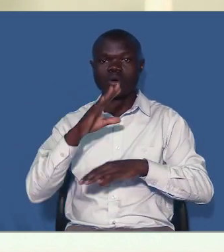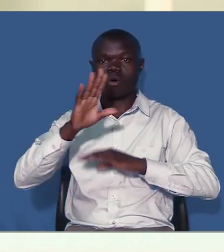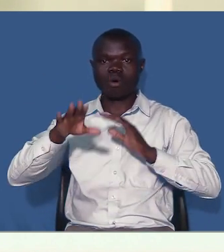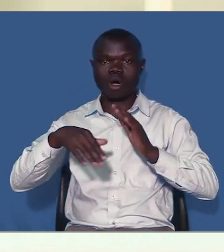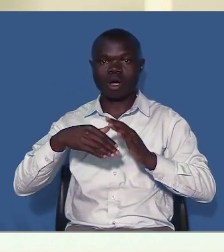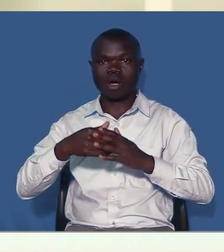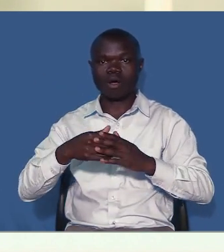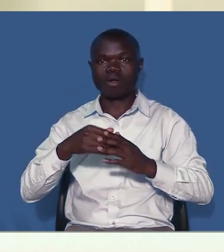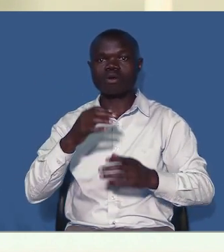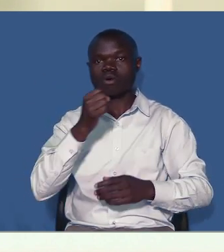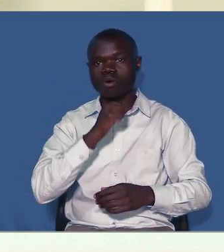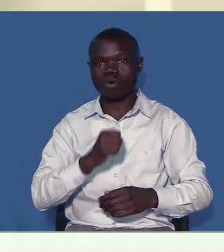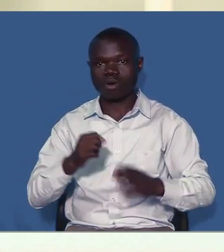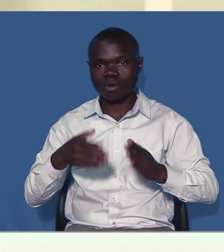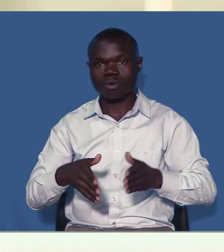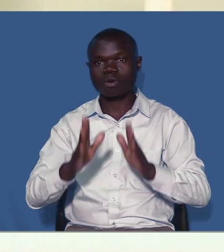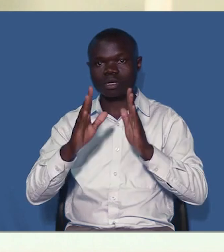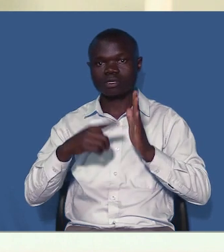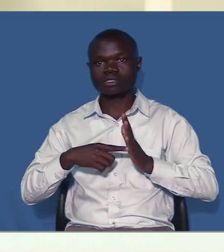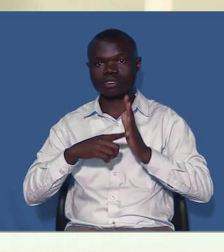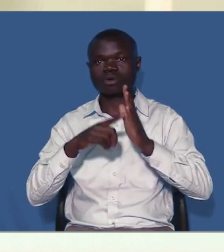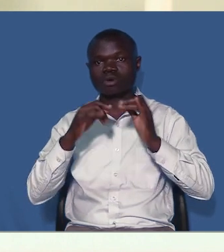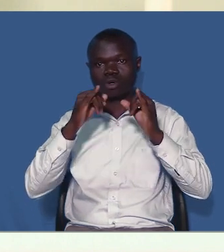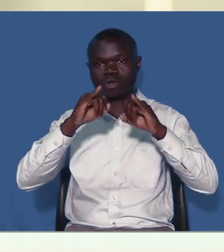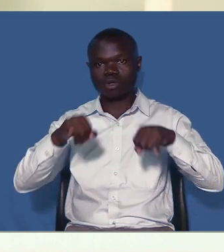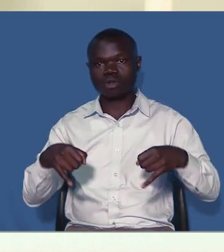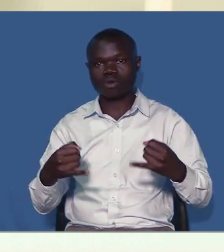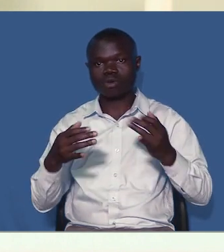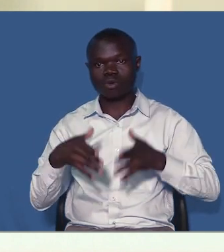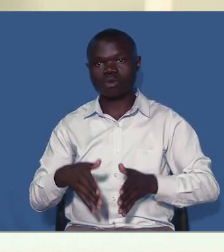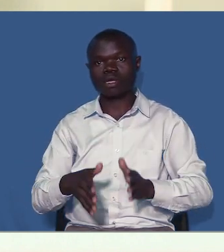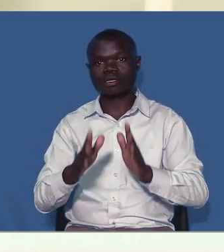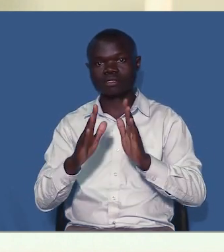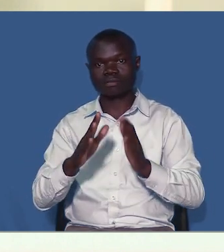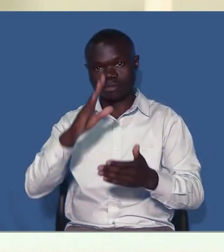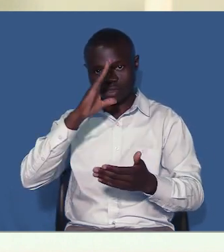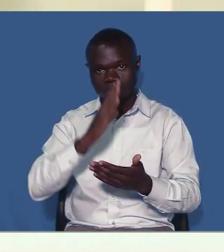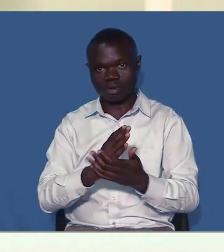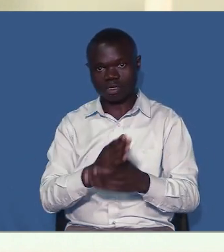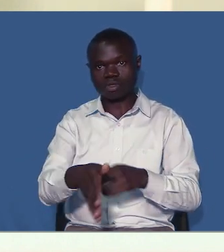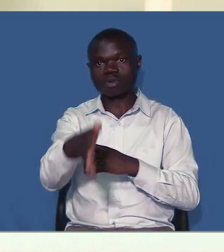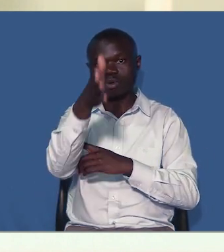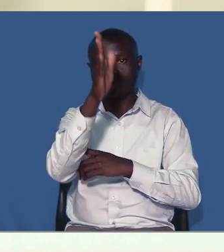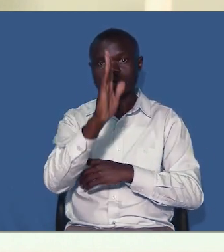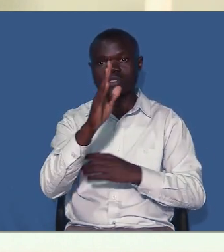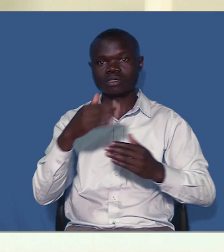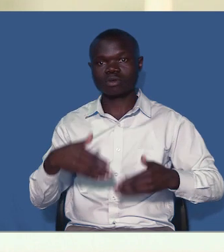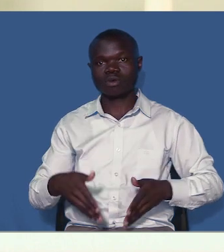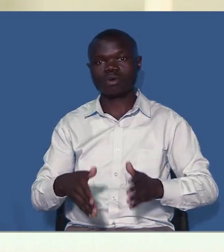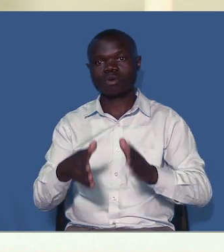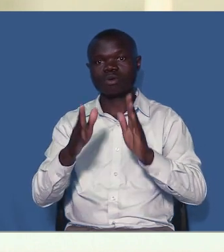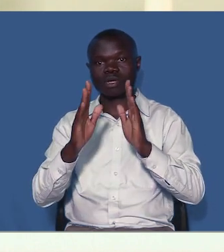embrace the new way of living in accordance to God's will. Number two, we need to